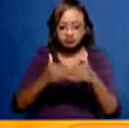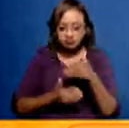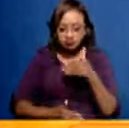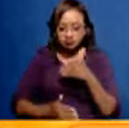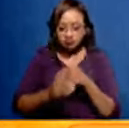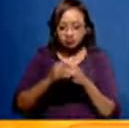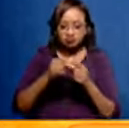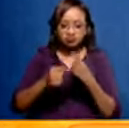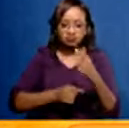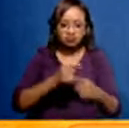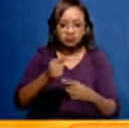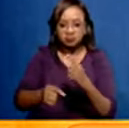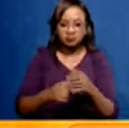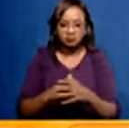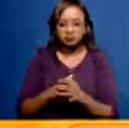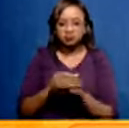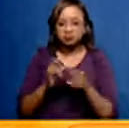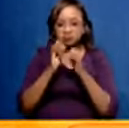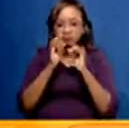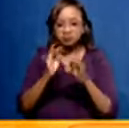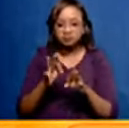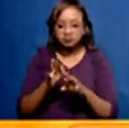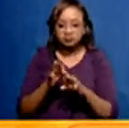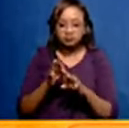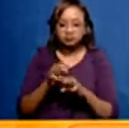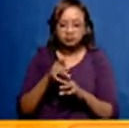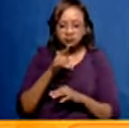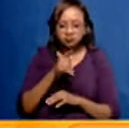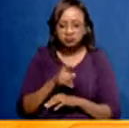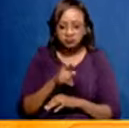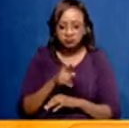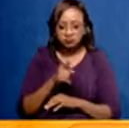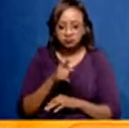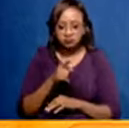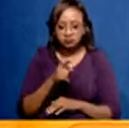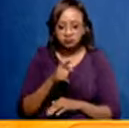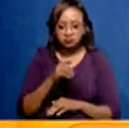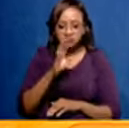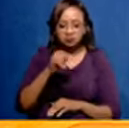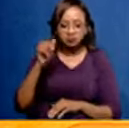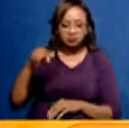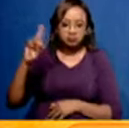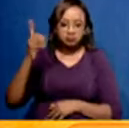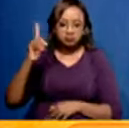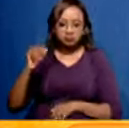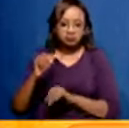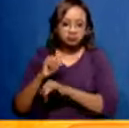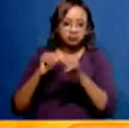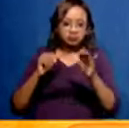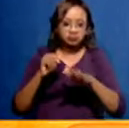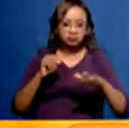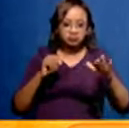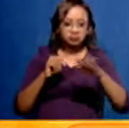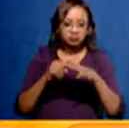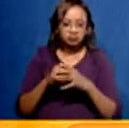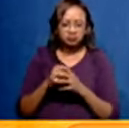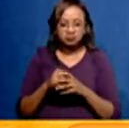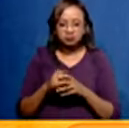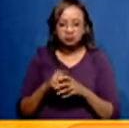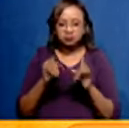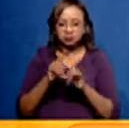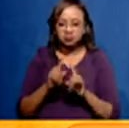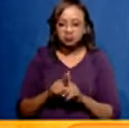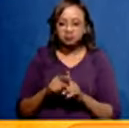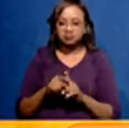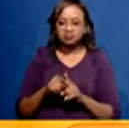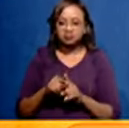forward. Whether the main campus will go from Nairobi to somewhere else, also, Jeff, I'm very good on things which I don't